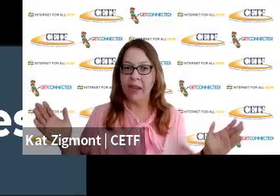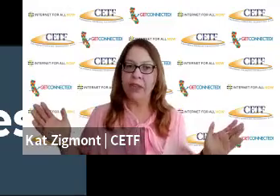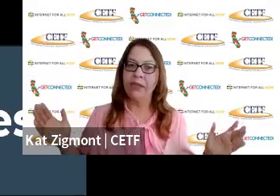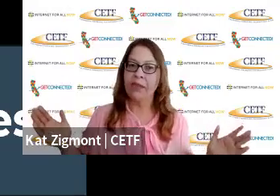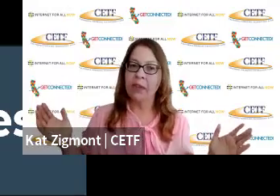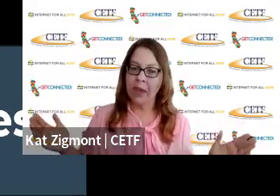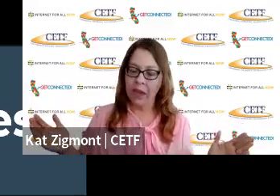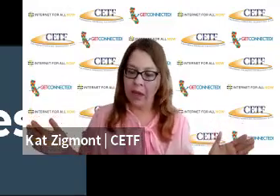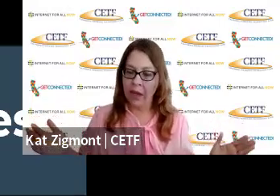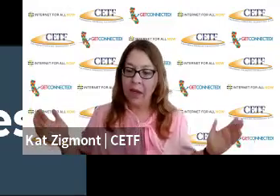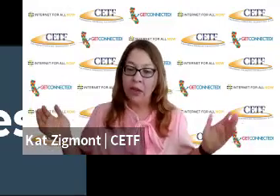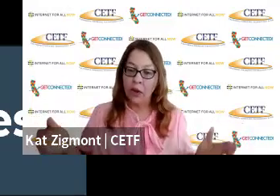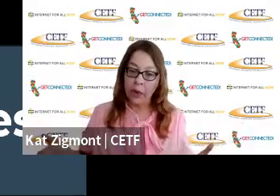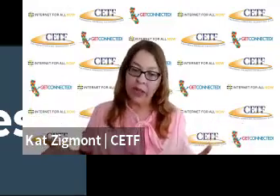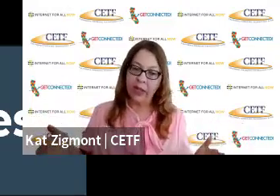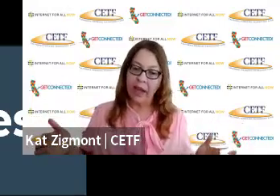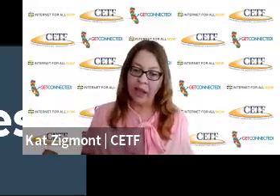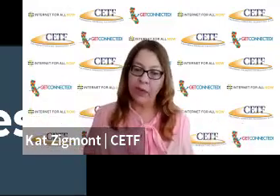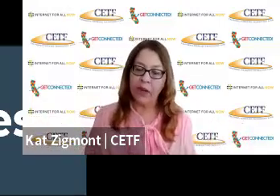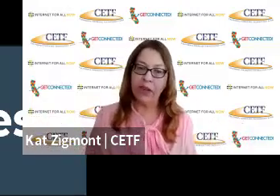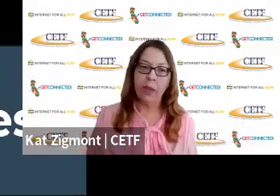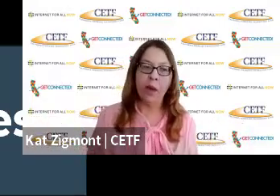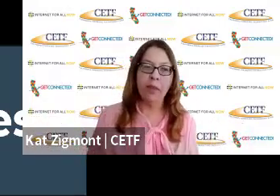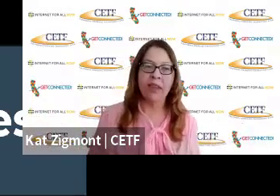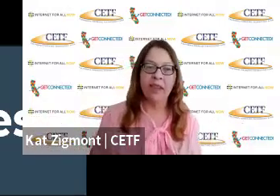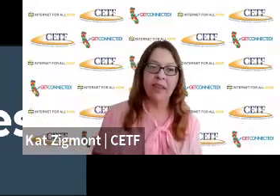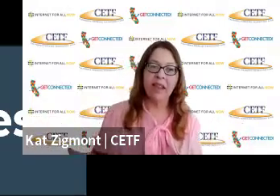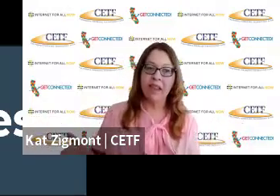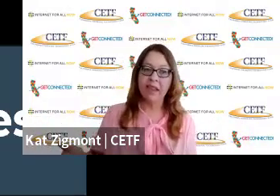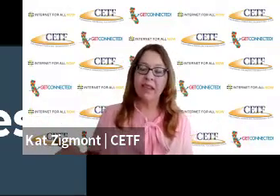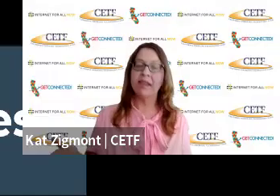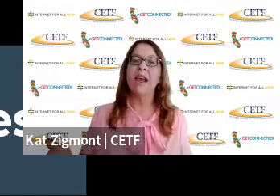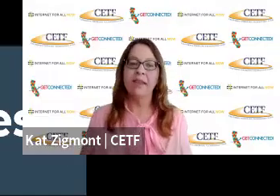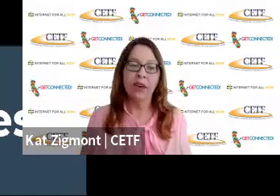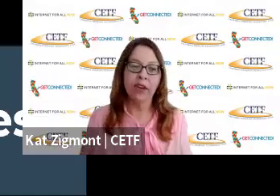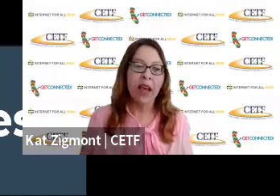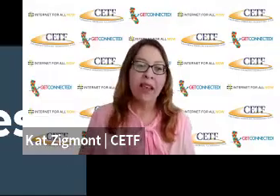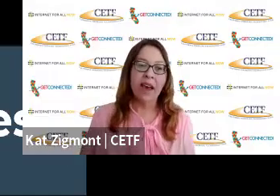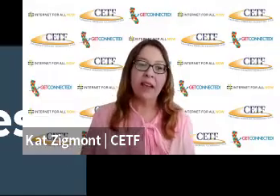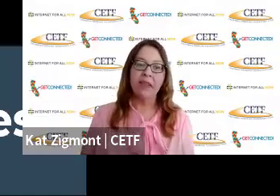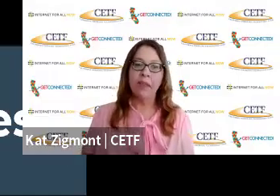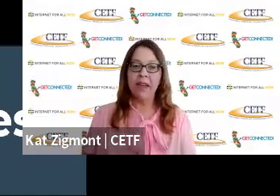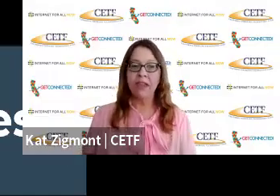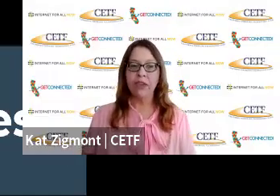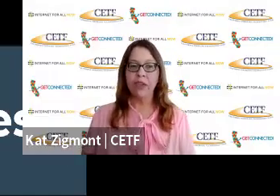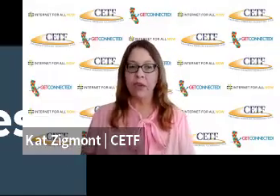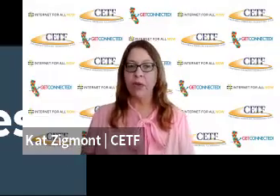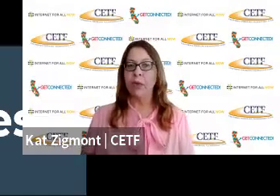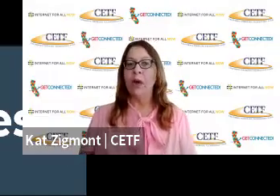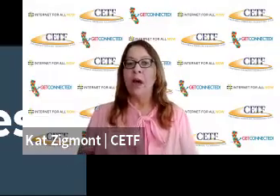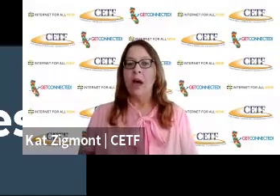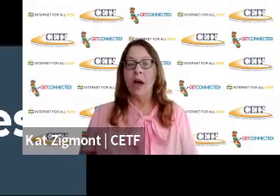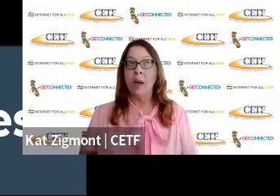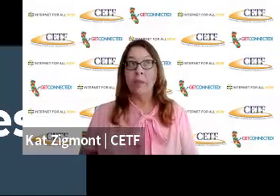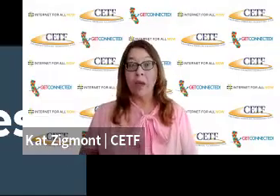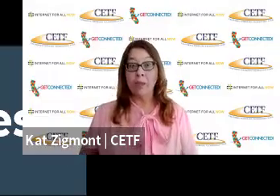meaning $650 million going to California small businesses. And this is an effort that is meant